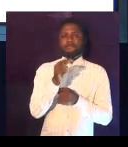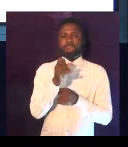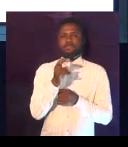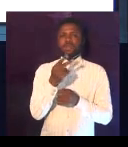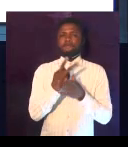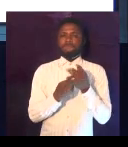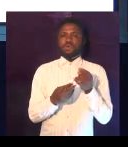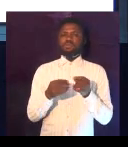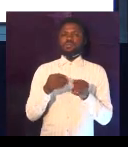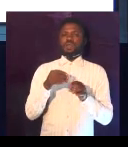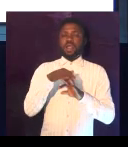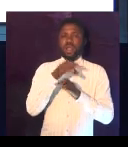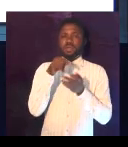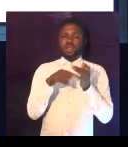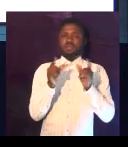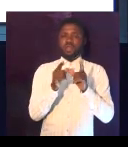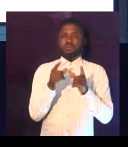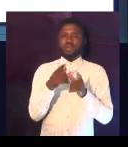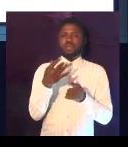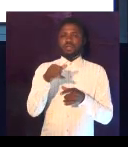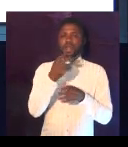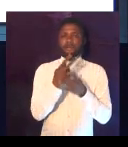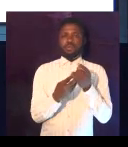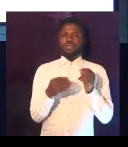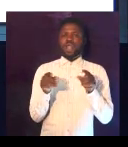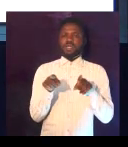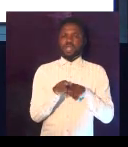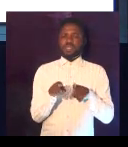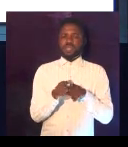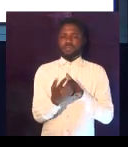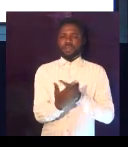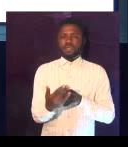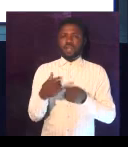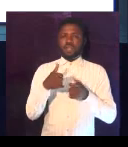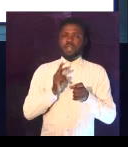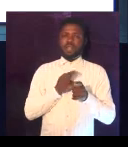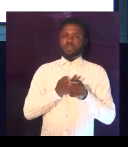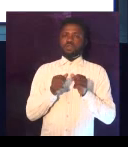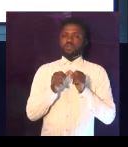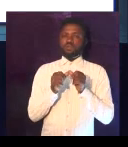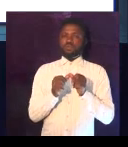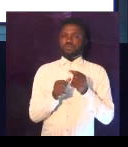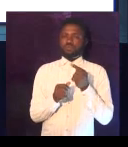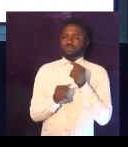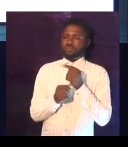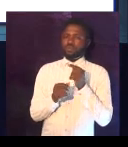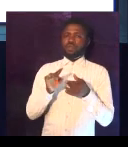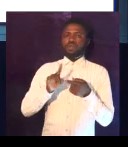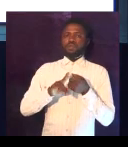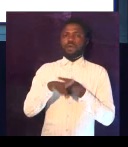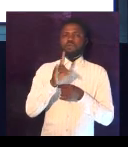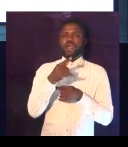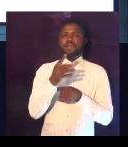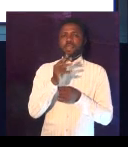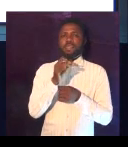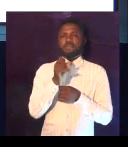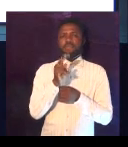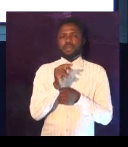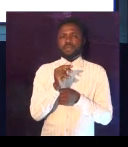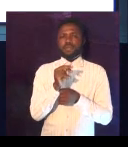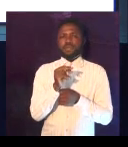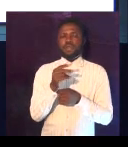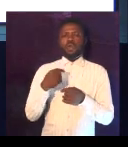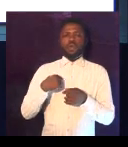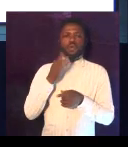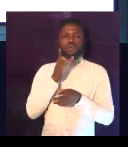mean, they are both, at this level, they are both the same thing. Let's move on. To find the mean, like